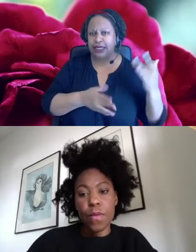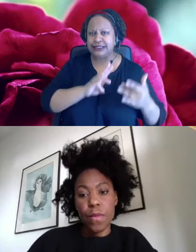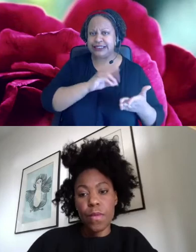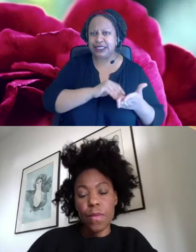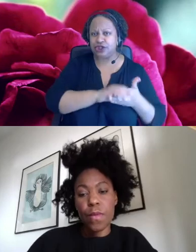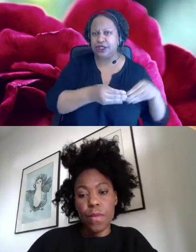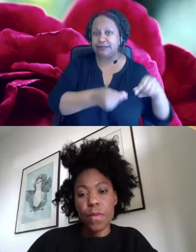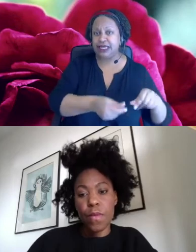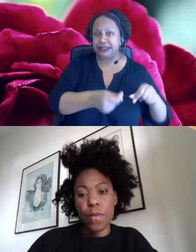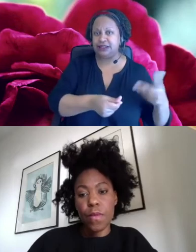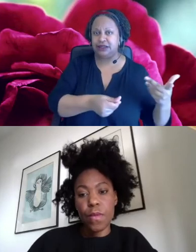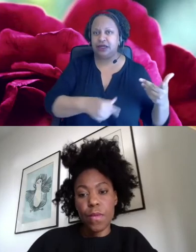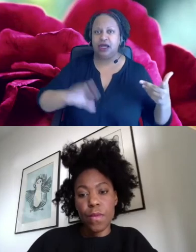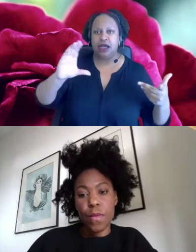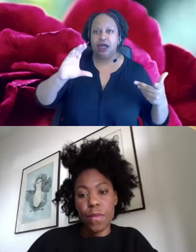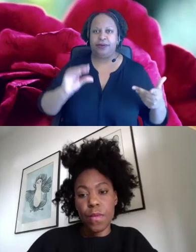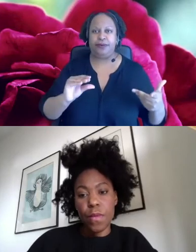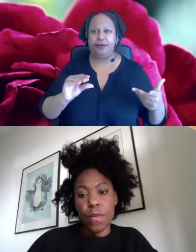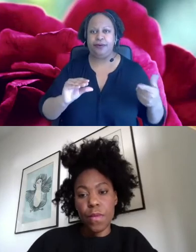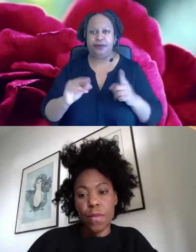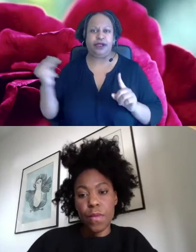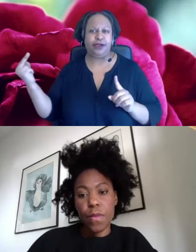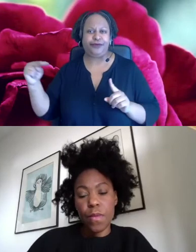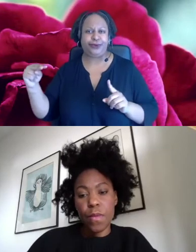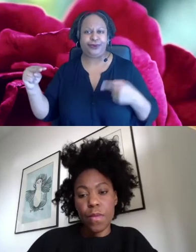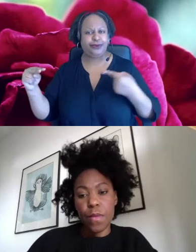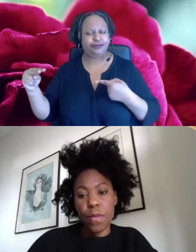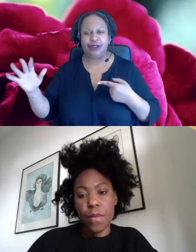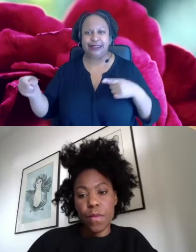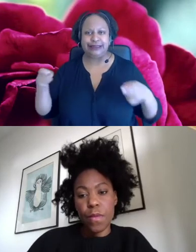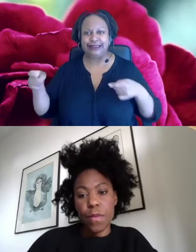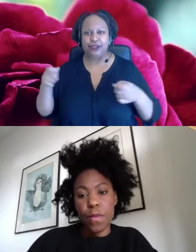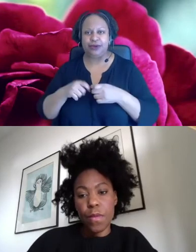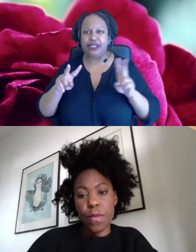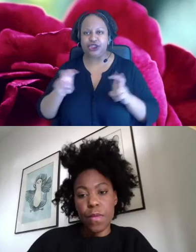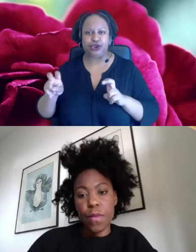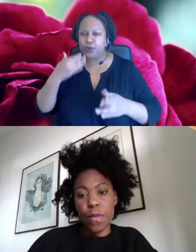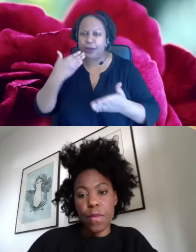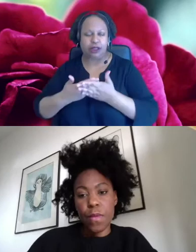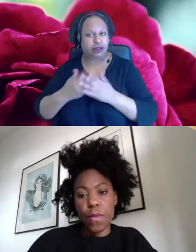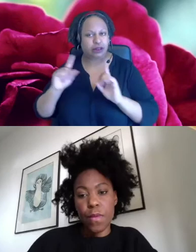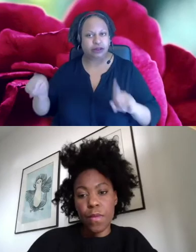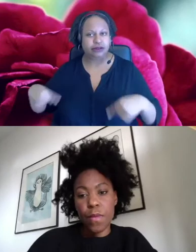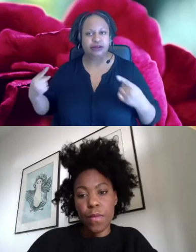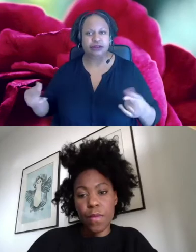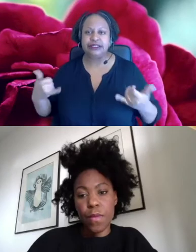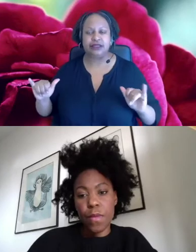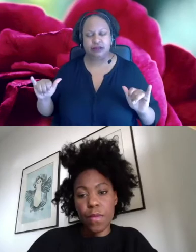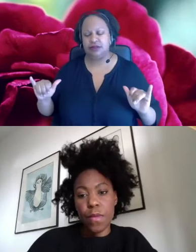of expenses. So they haven't dealt with that very well. There's a real